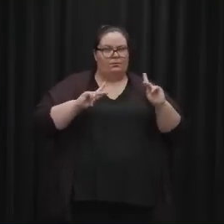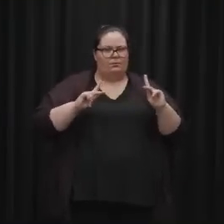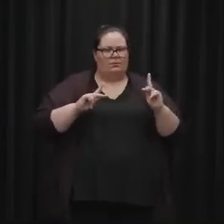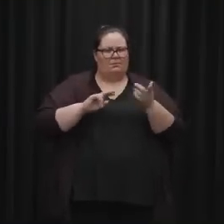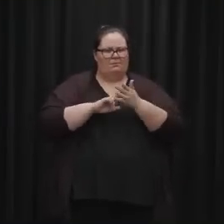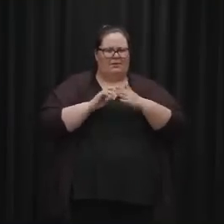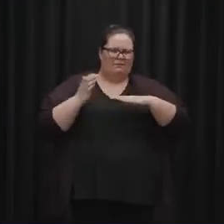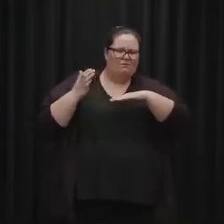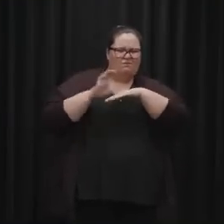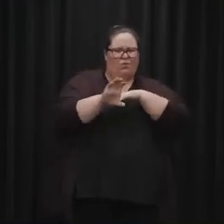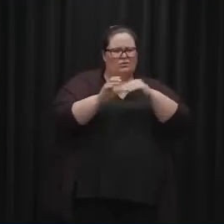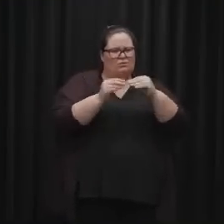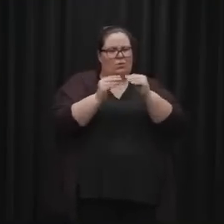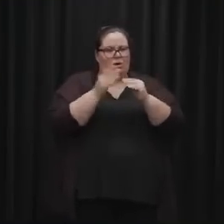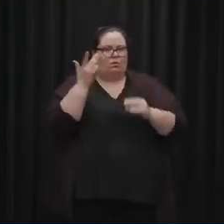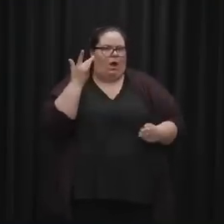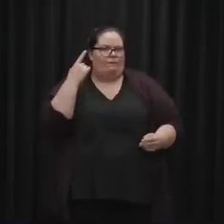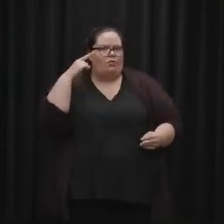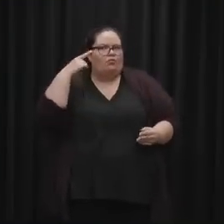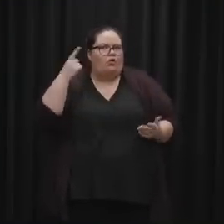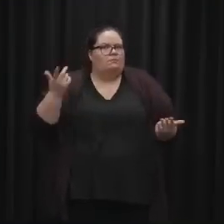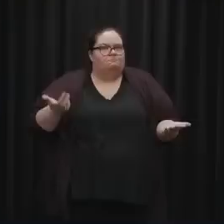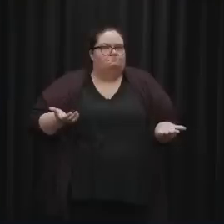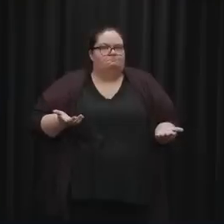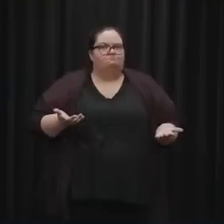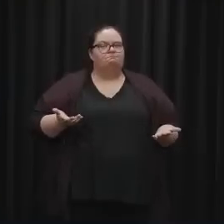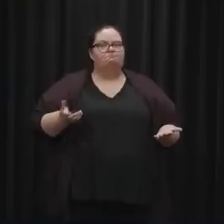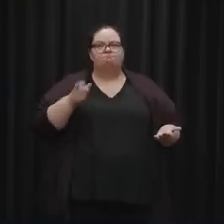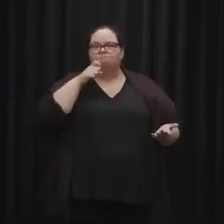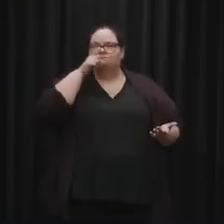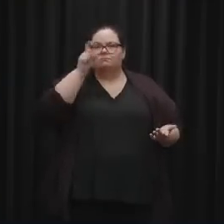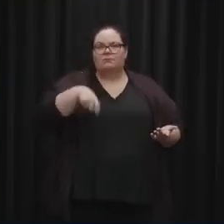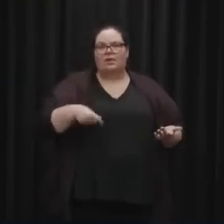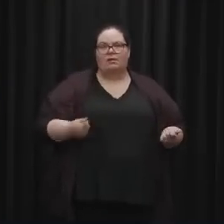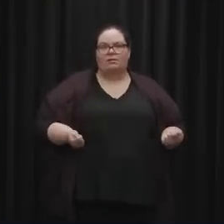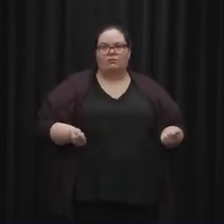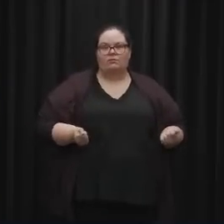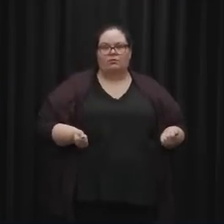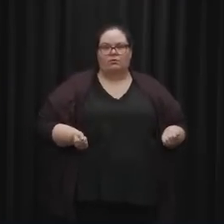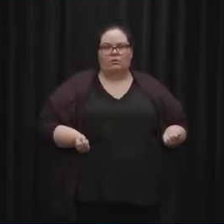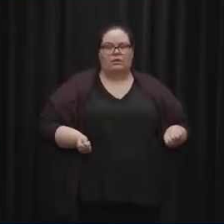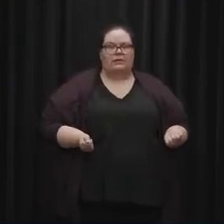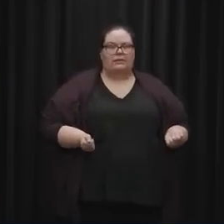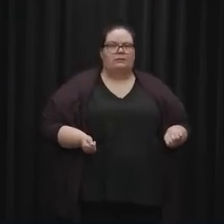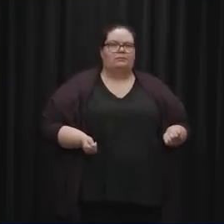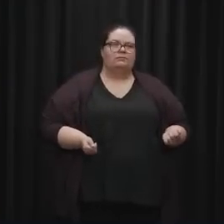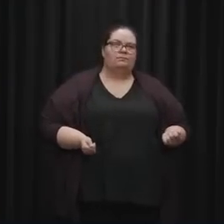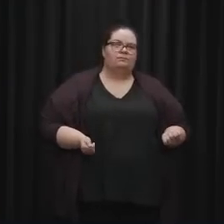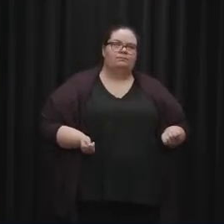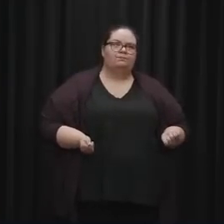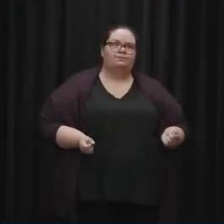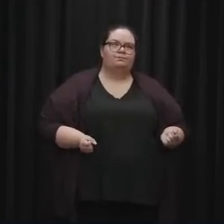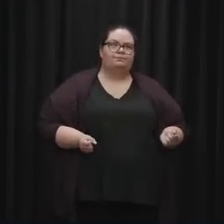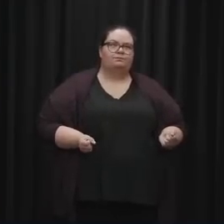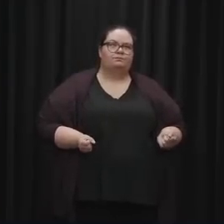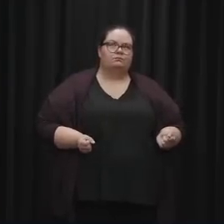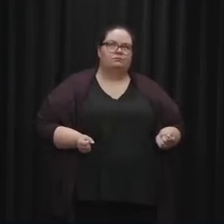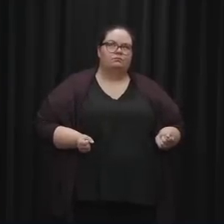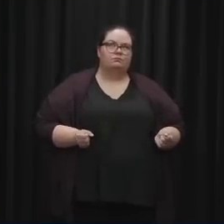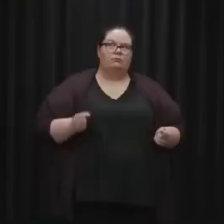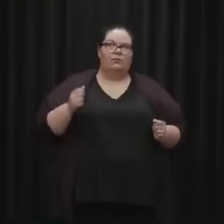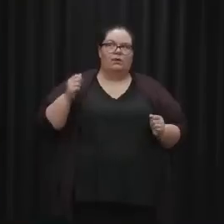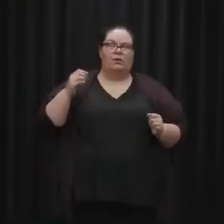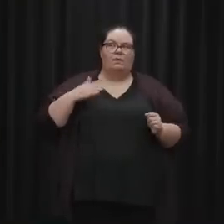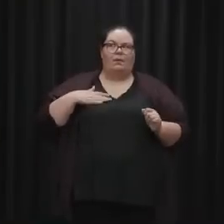don't need additional legislation or additional, factors imposed on citizens. So the point of